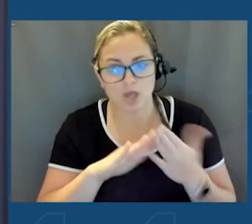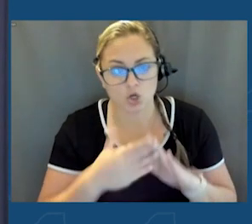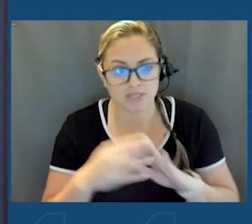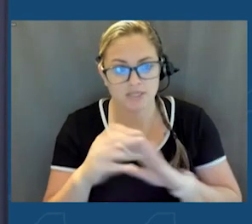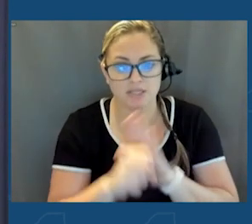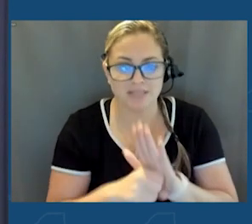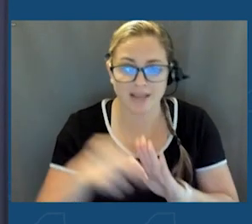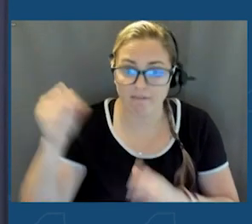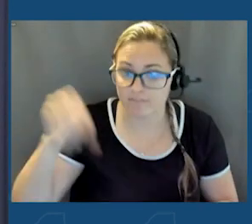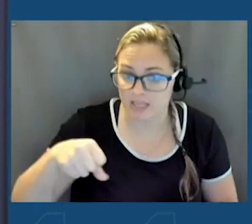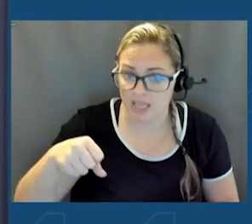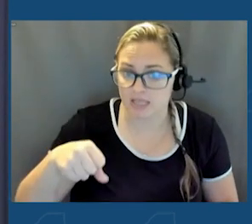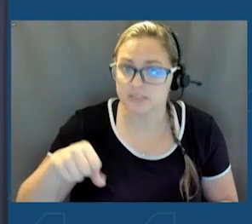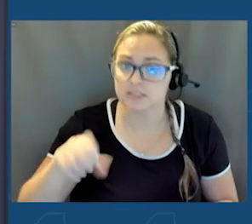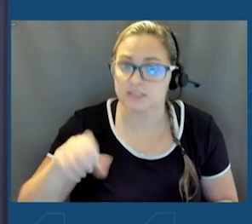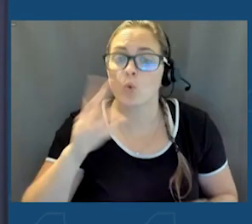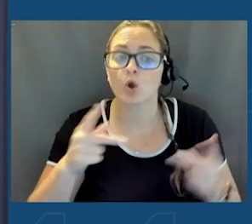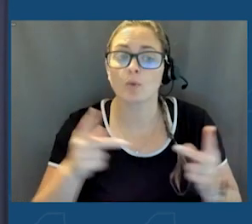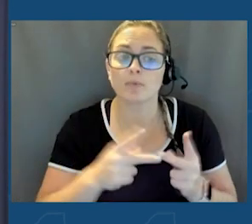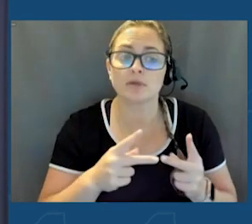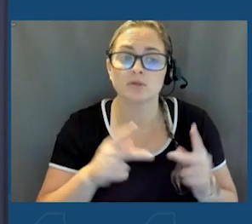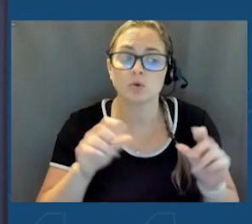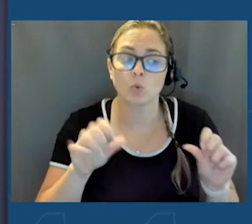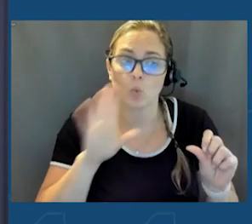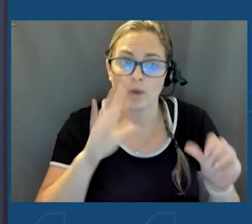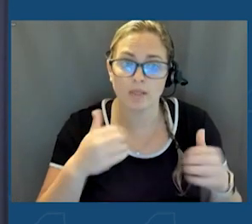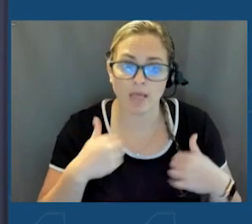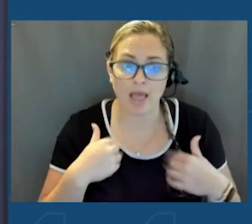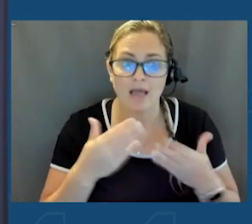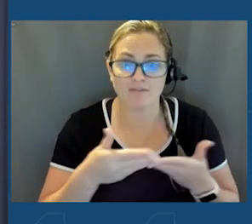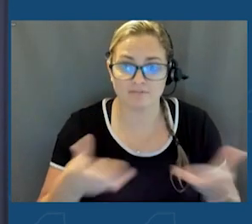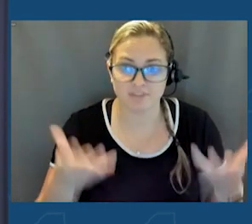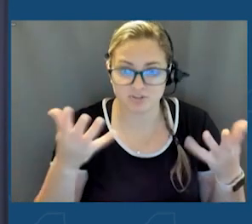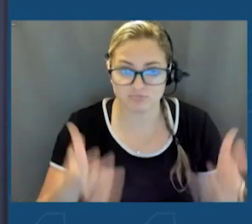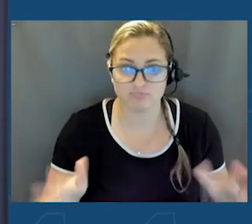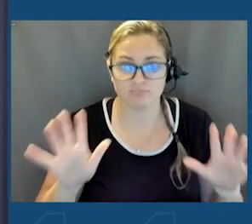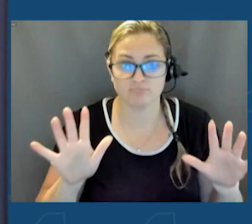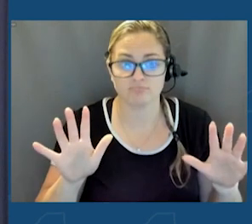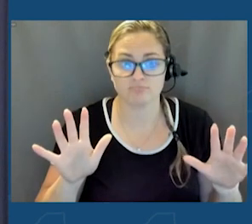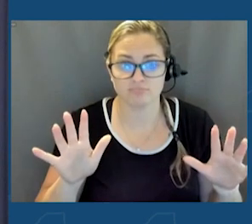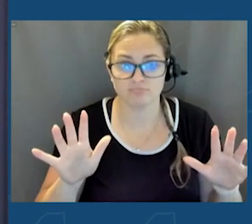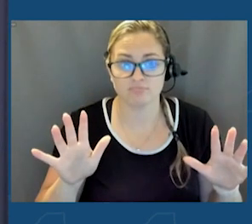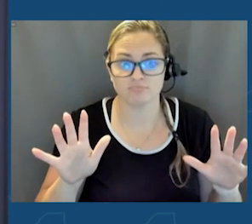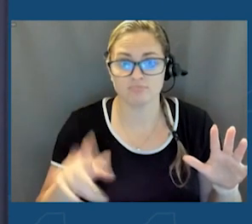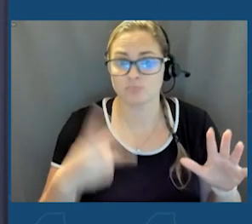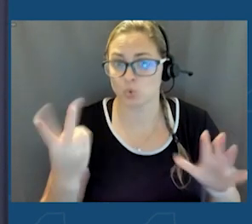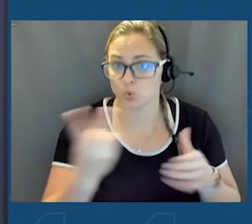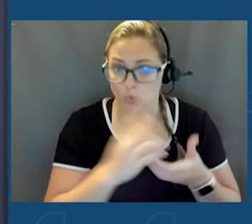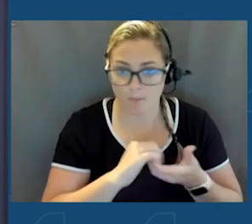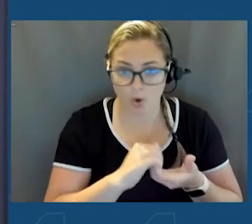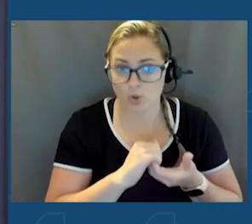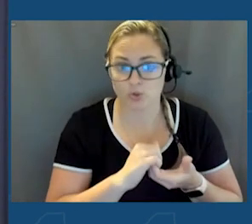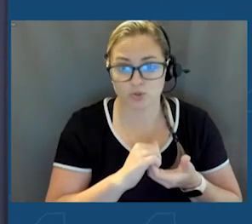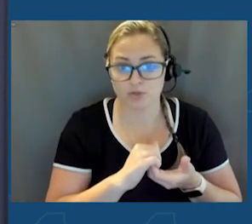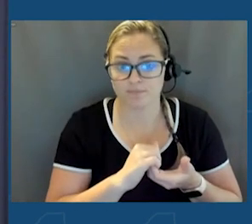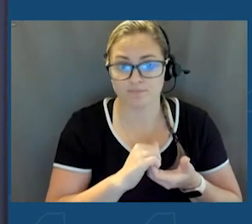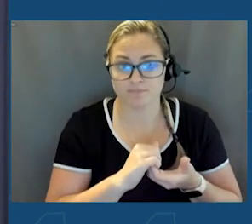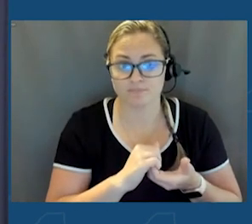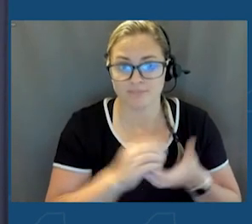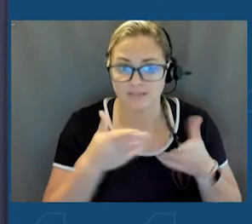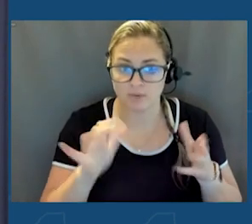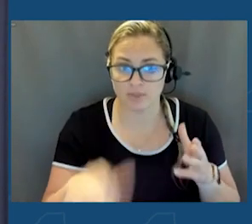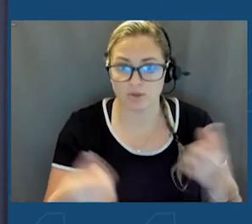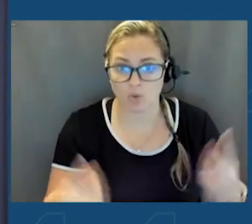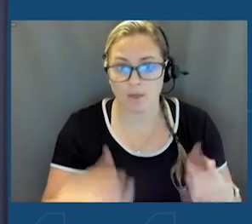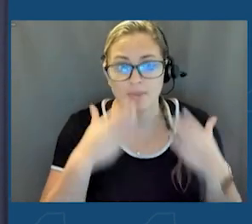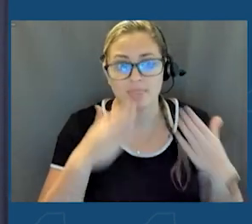yes, and we are a place where we will get stuff done. True partnership is allowing this to happen. I thank